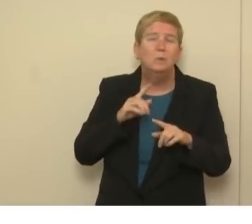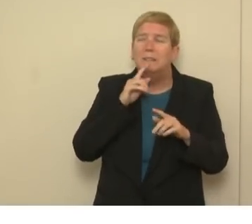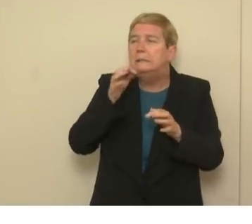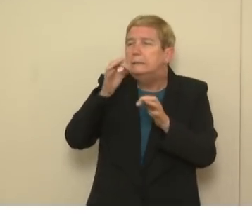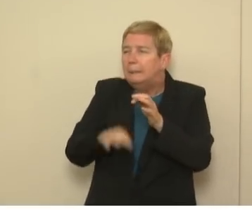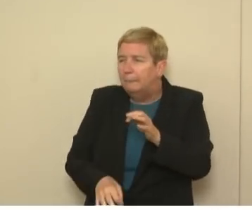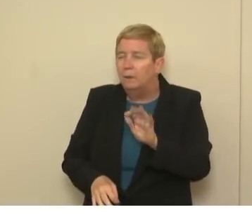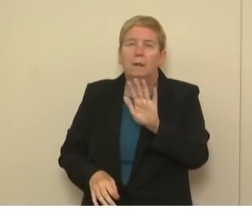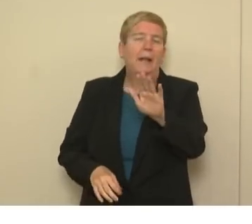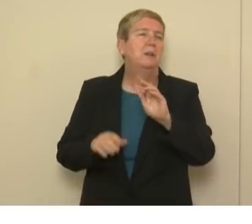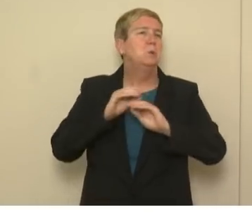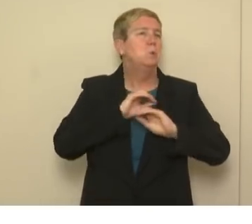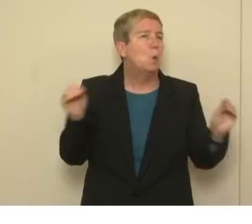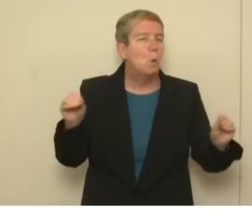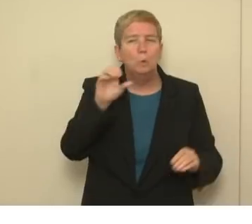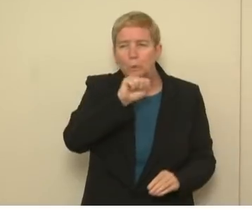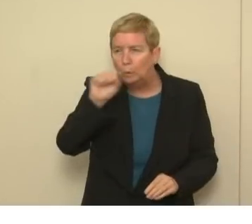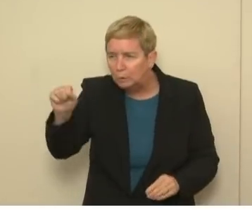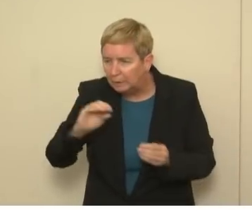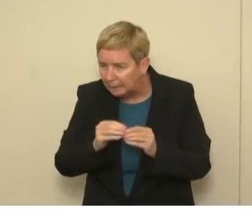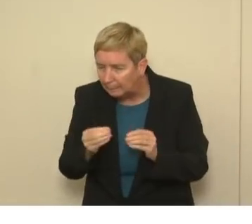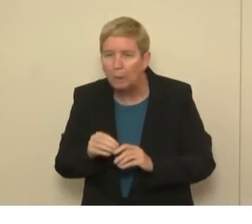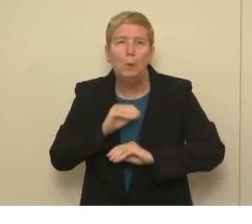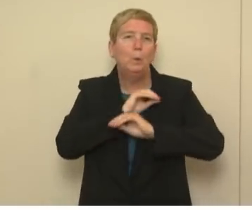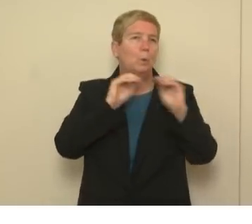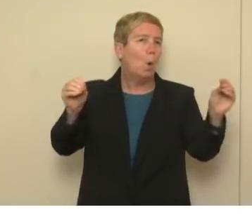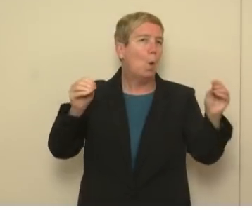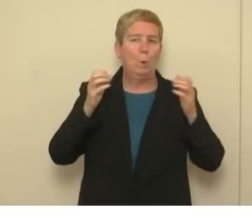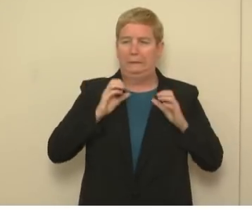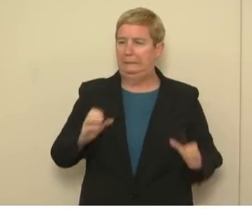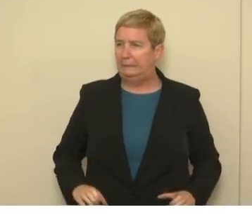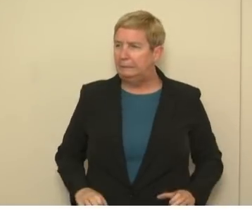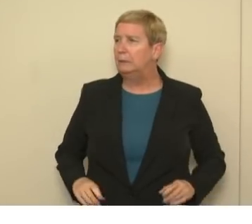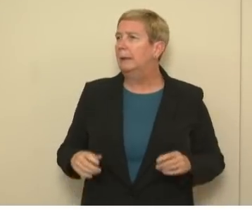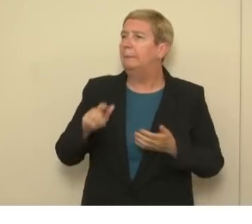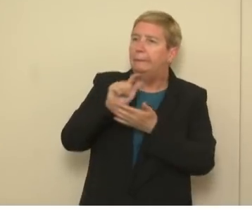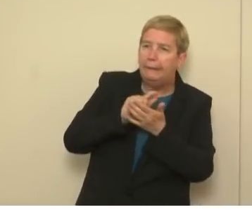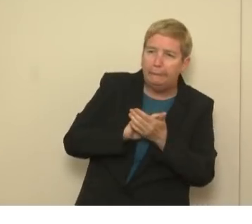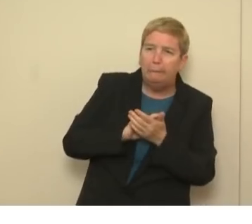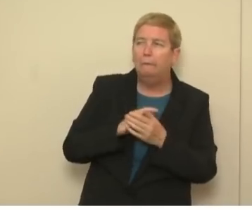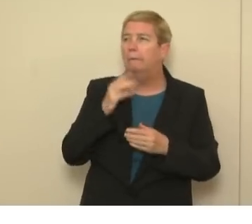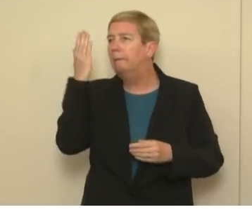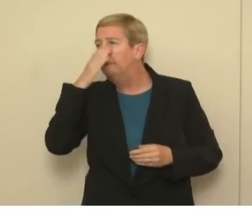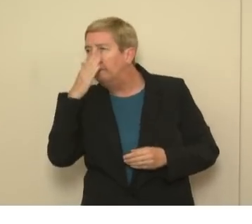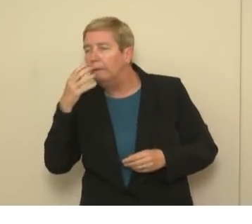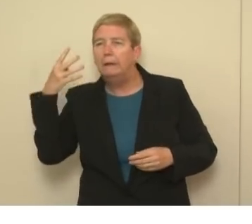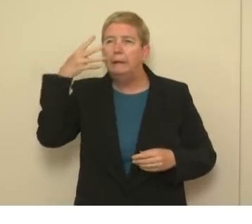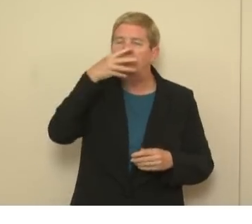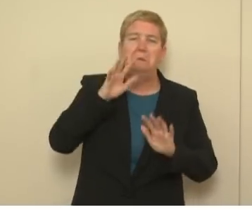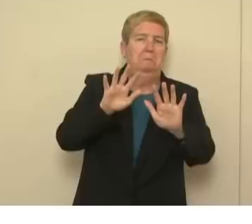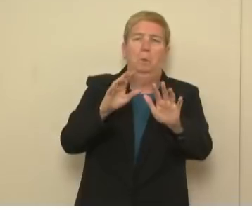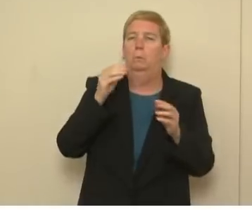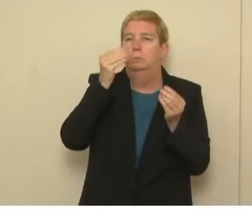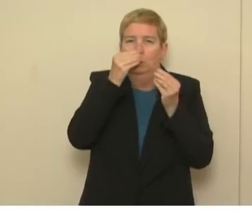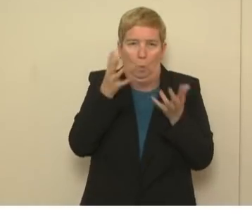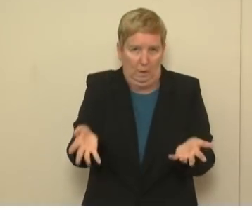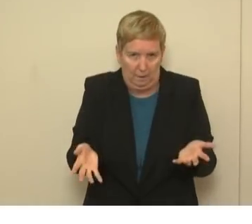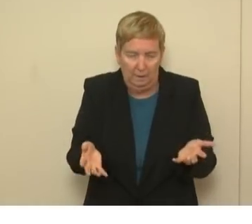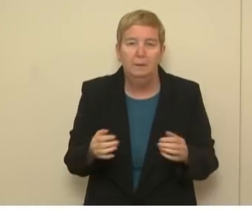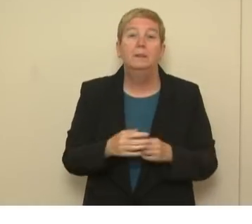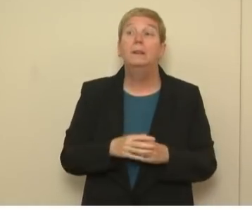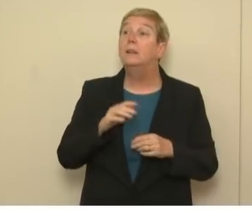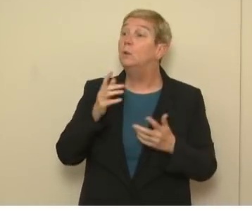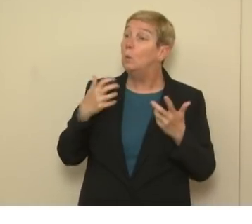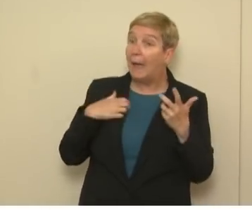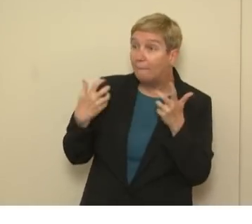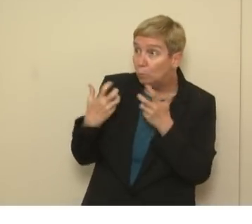social security number. Nobody asks your citizenship. All they want to know is who's in the household. Does somebody live with you? Do you have